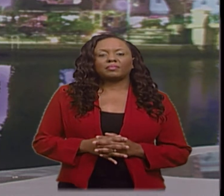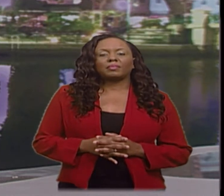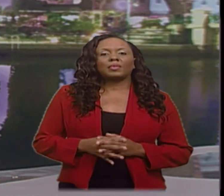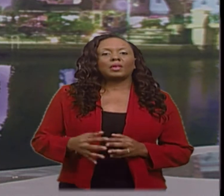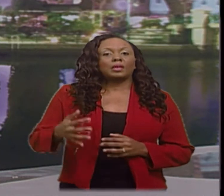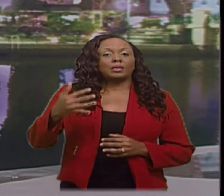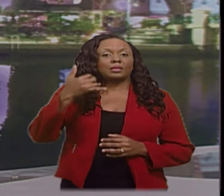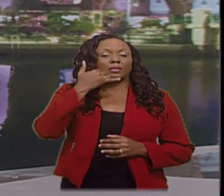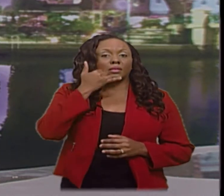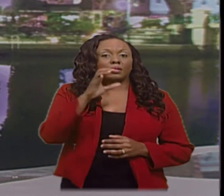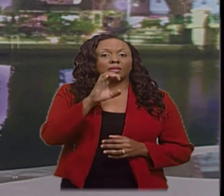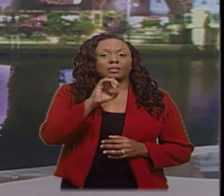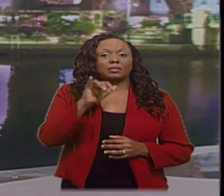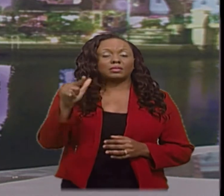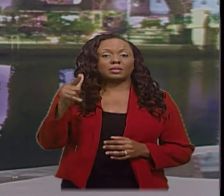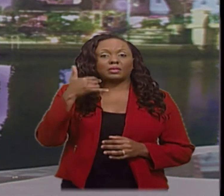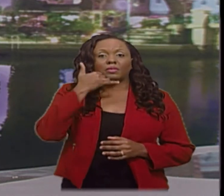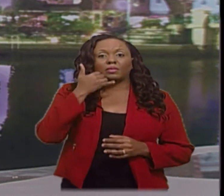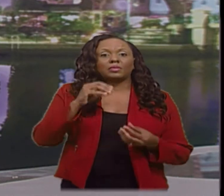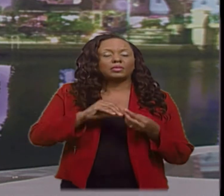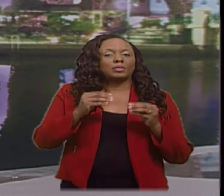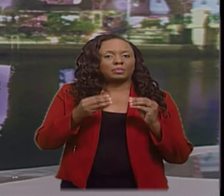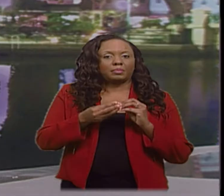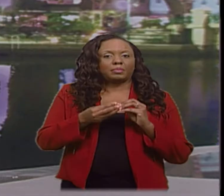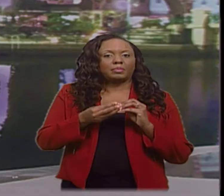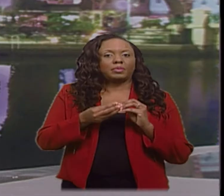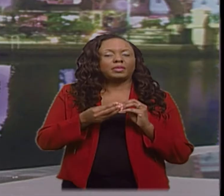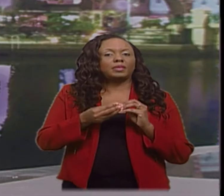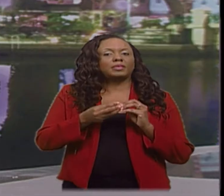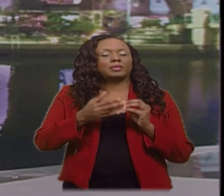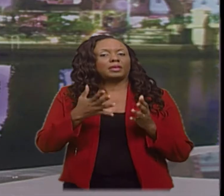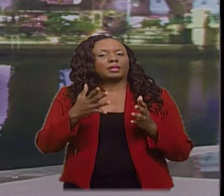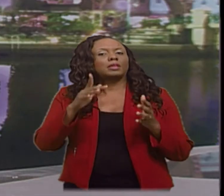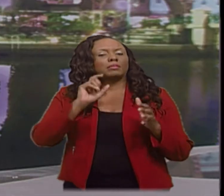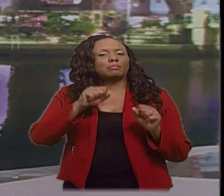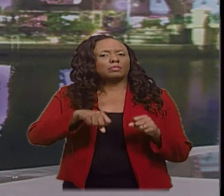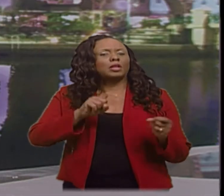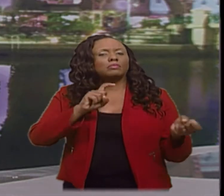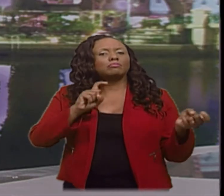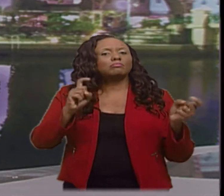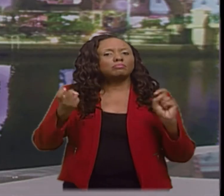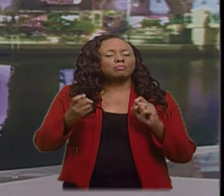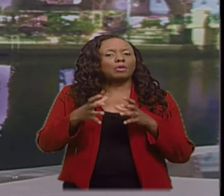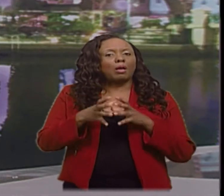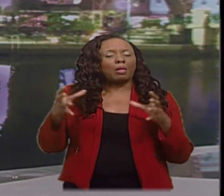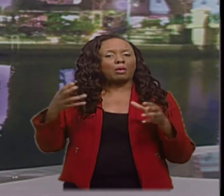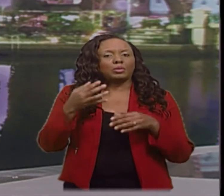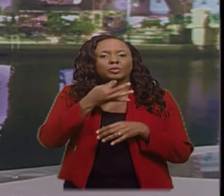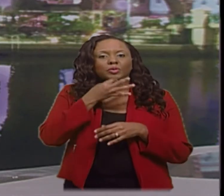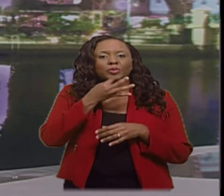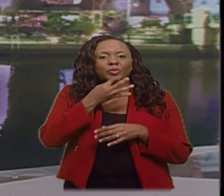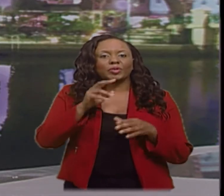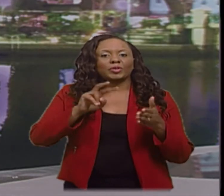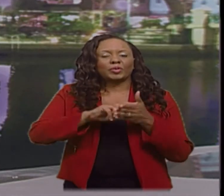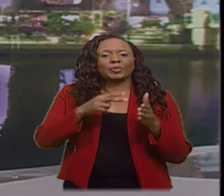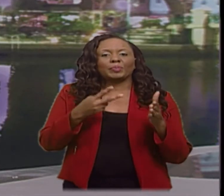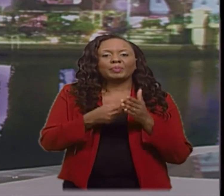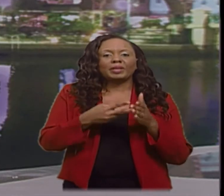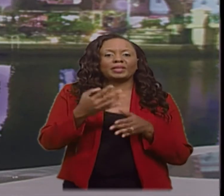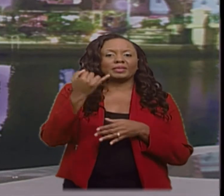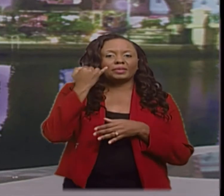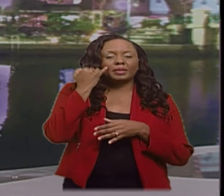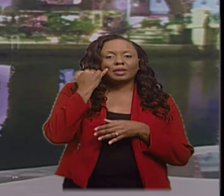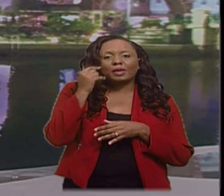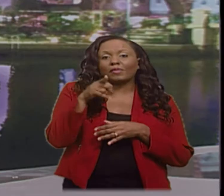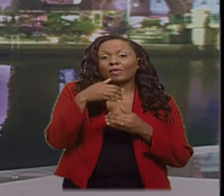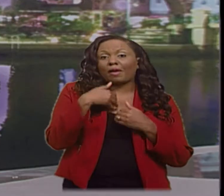Mobile or cell phone number portability in Barbados could soon be a reality. That's the word from Prime Minister Frendel Stewart, who provided